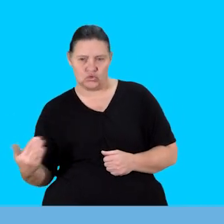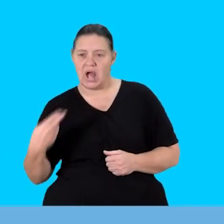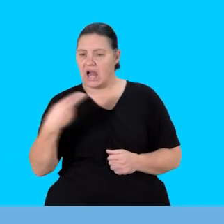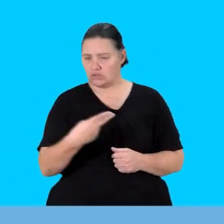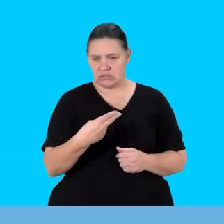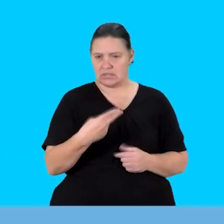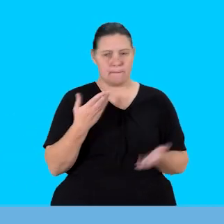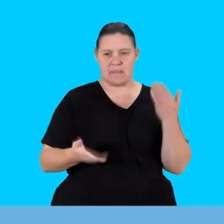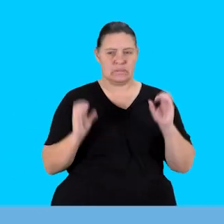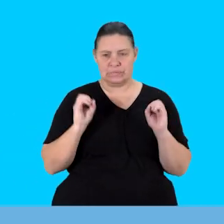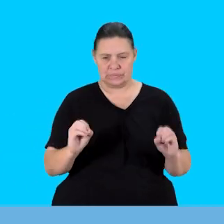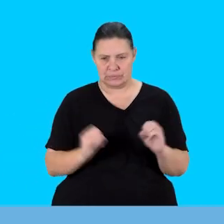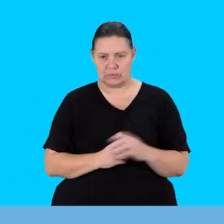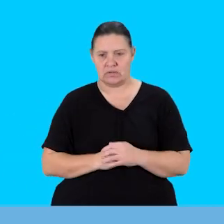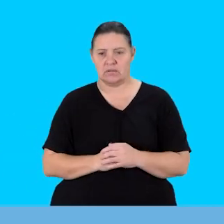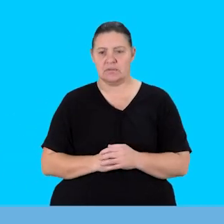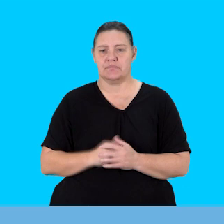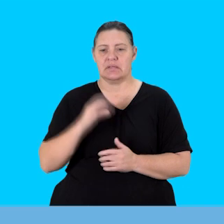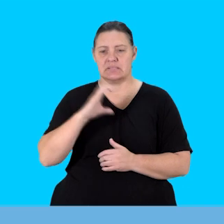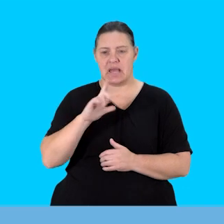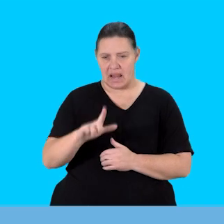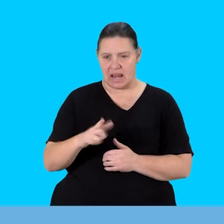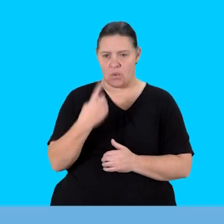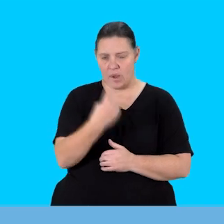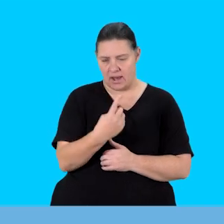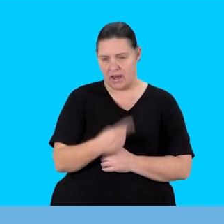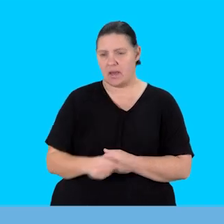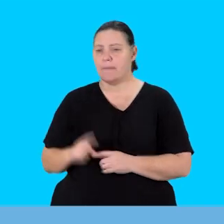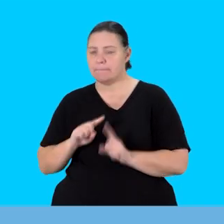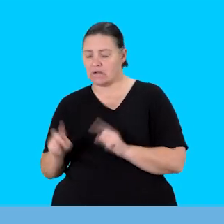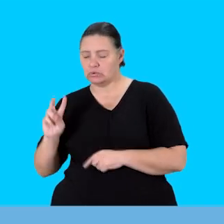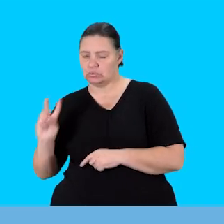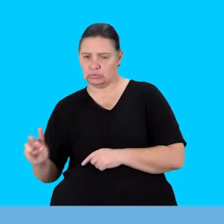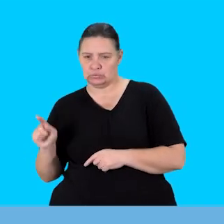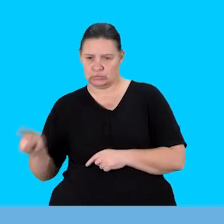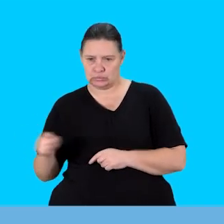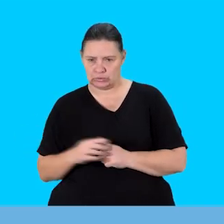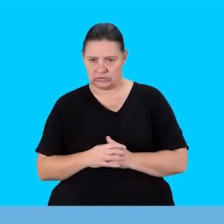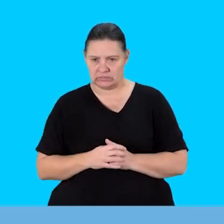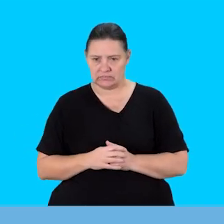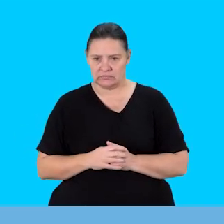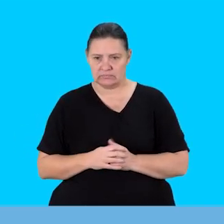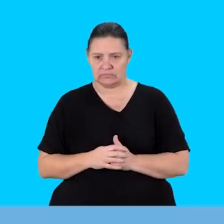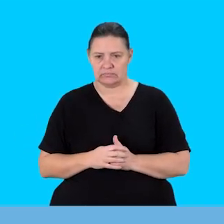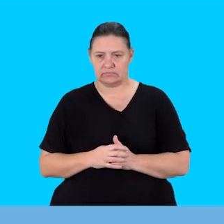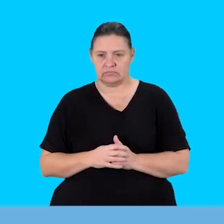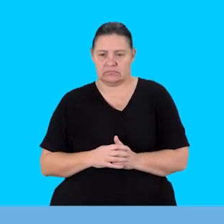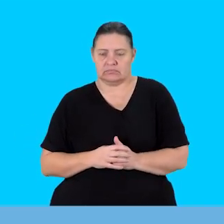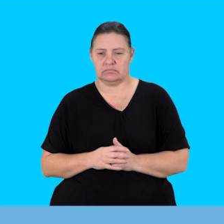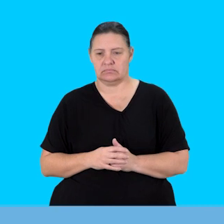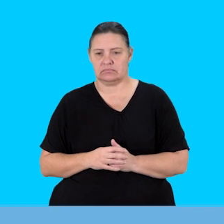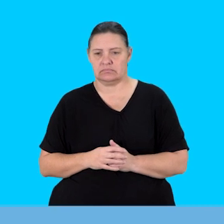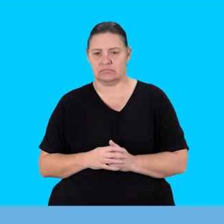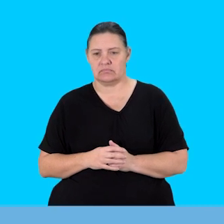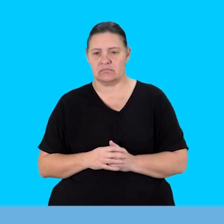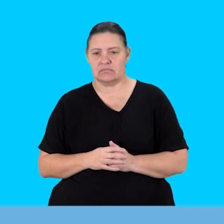So hydrogen, not balanced. Chlorine, we have 1 chlorine, but remember the 2, the subscript, we have 2 chlorines on the other